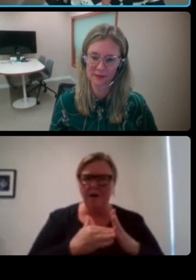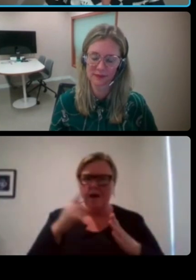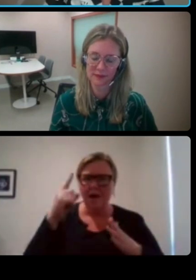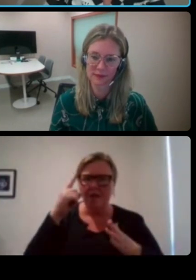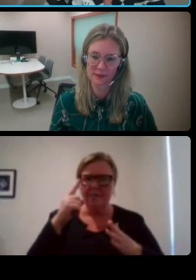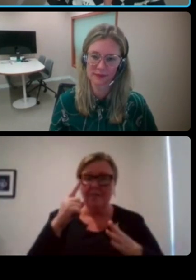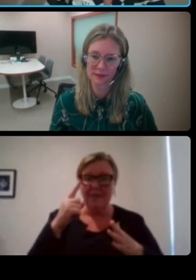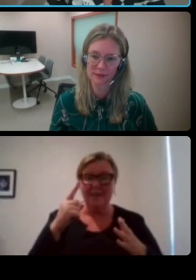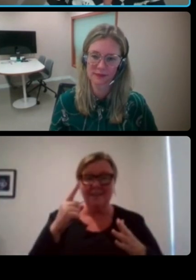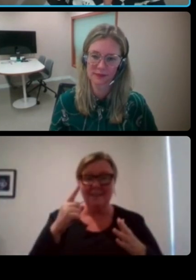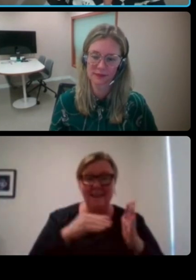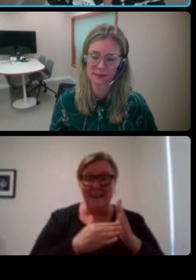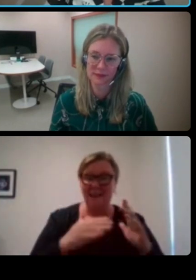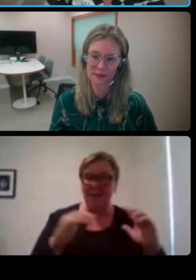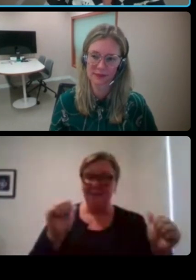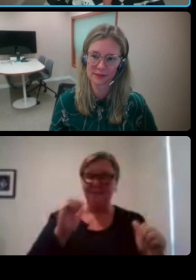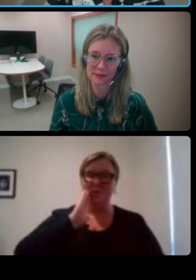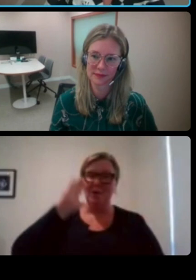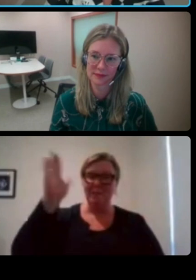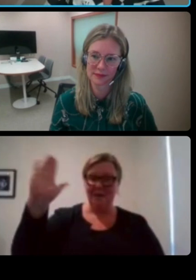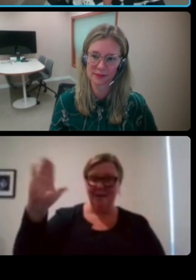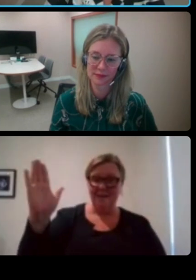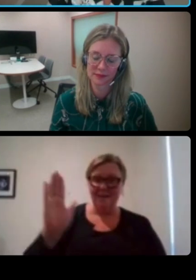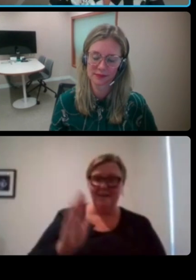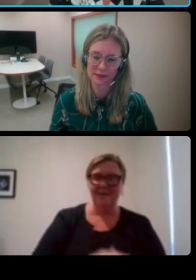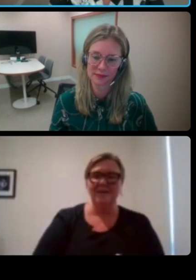the end of the webinar. So